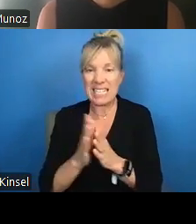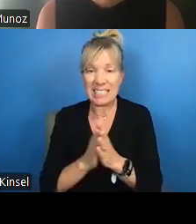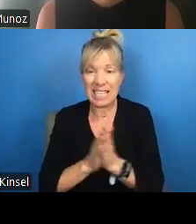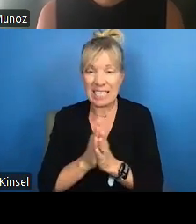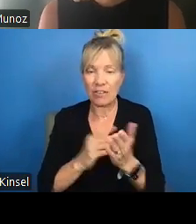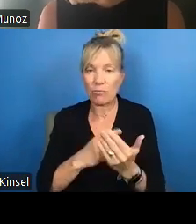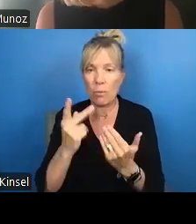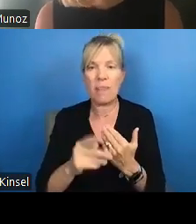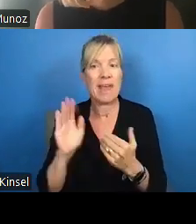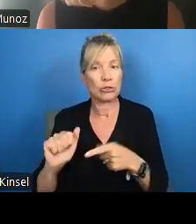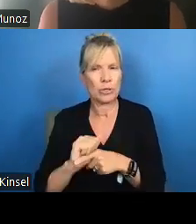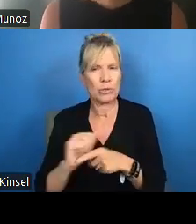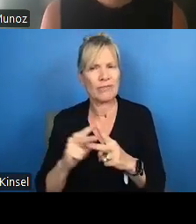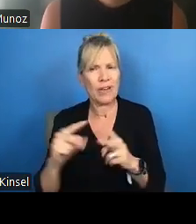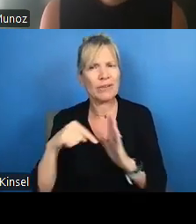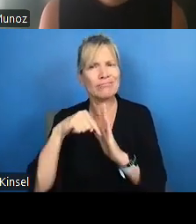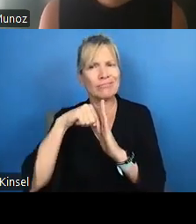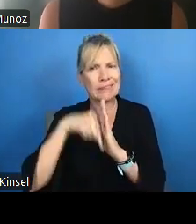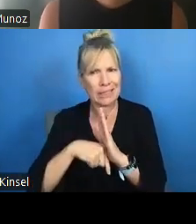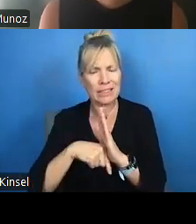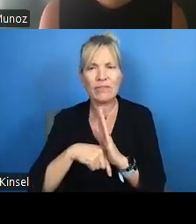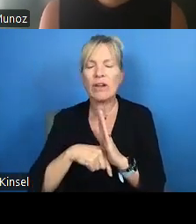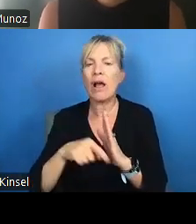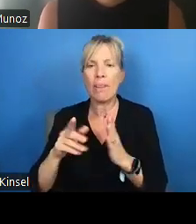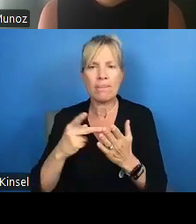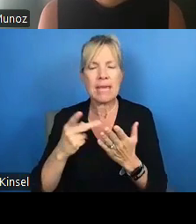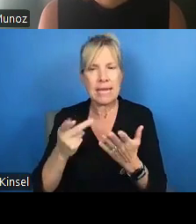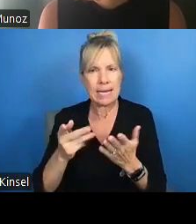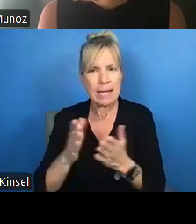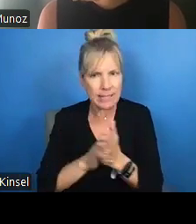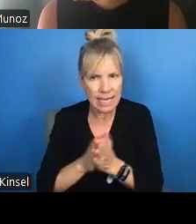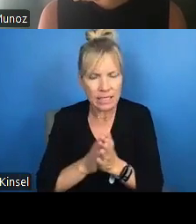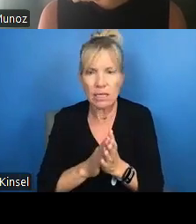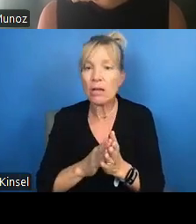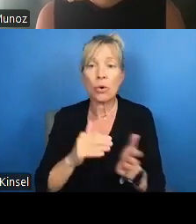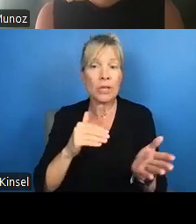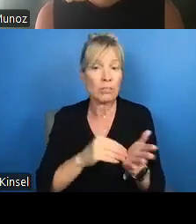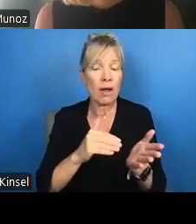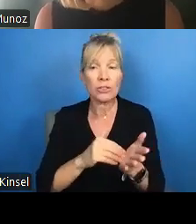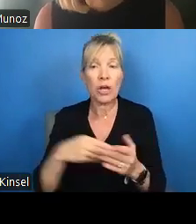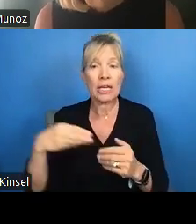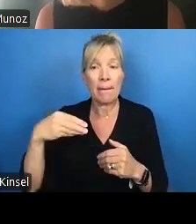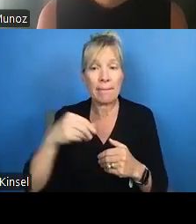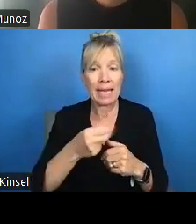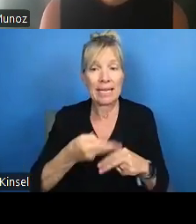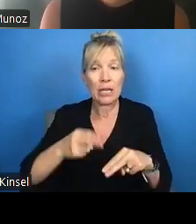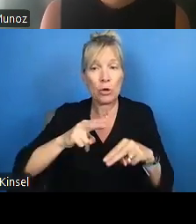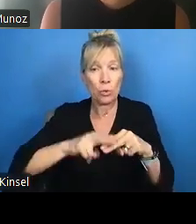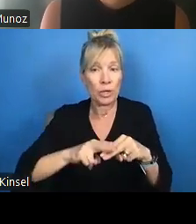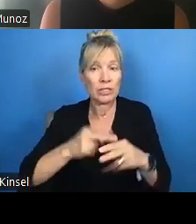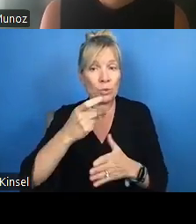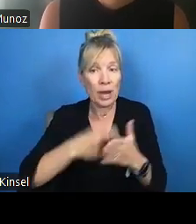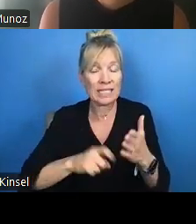intensive training. And so they came up with an incentive program that actually allows providers to be paid increased rates if